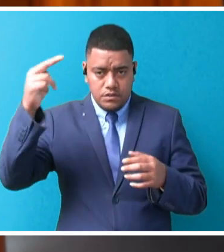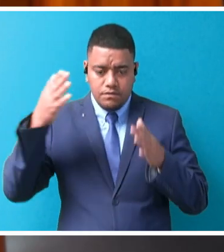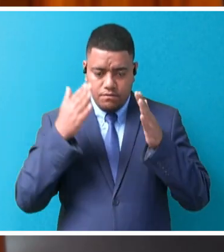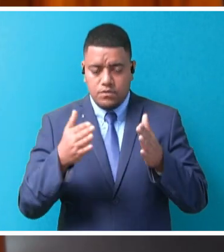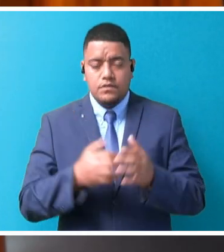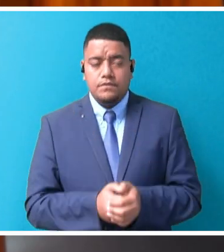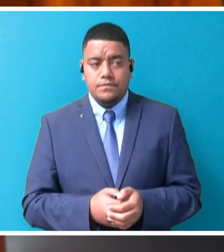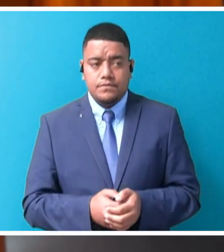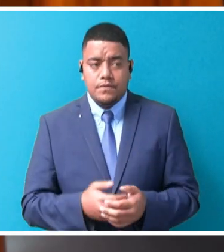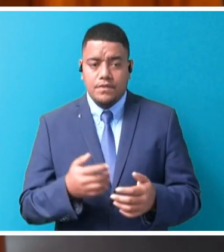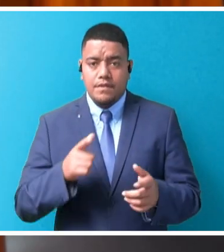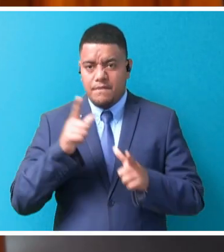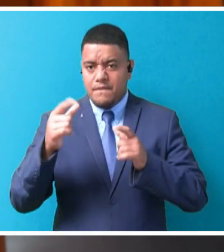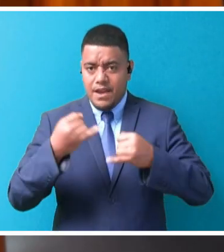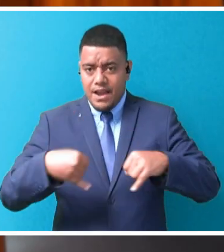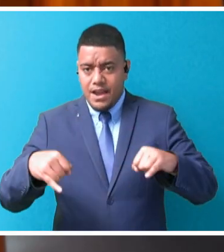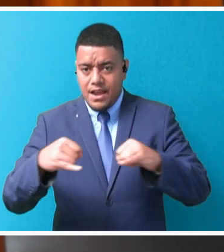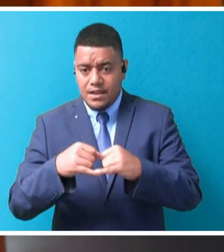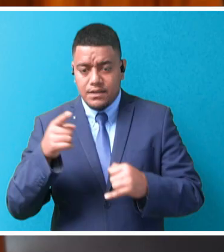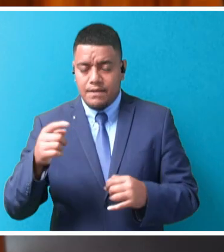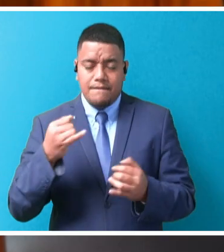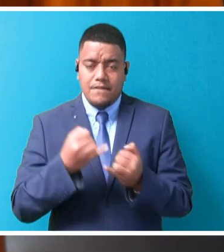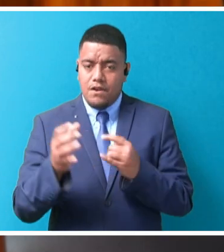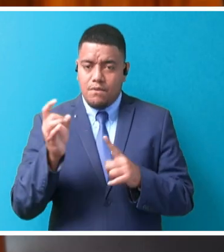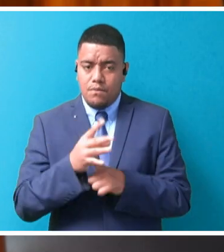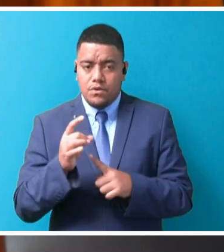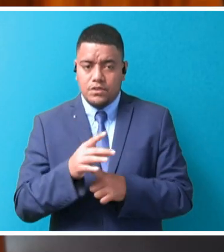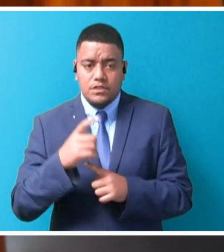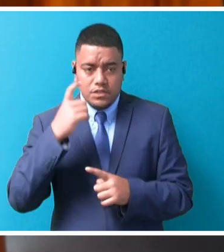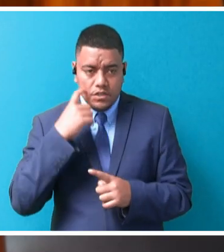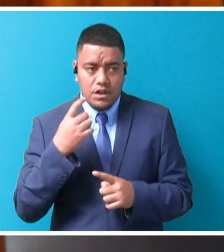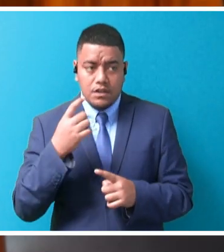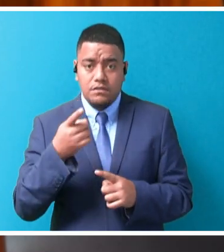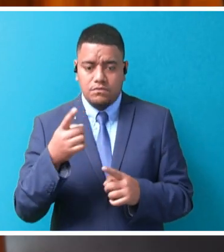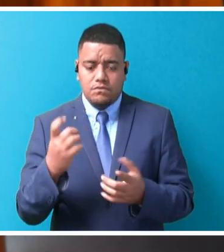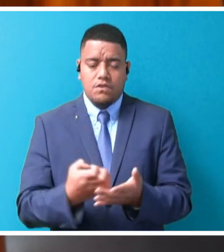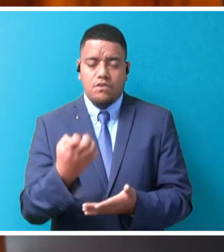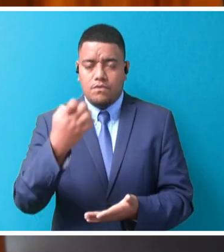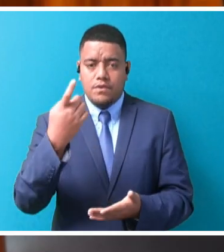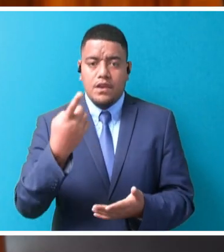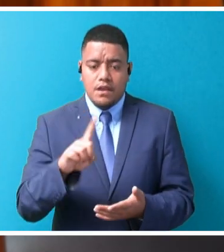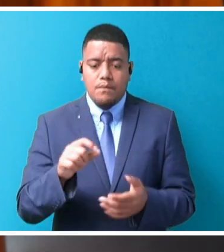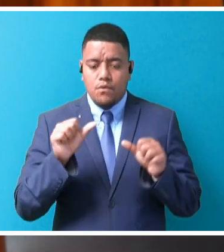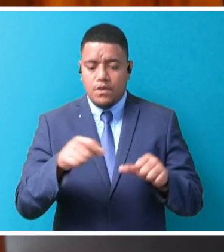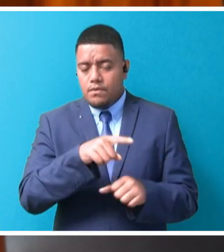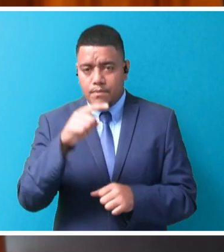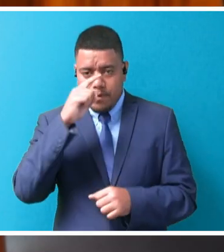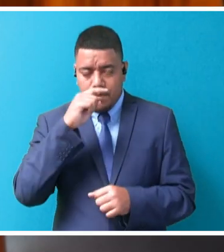and maritime Fiji, infrastructure remains a key enabler of economic and social well-being.